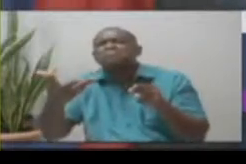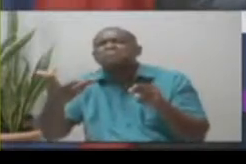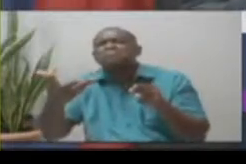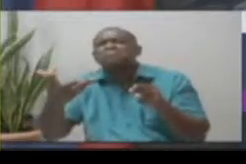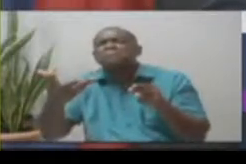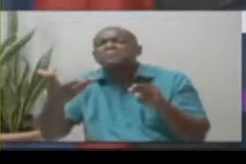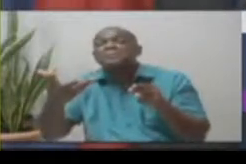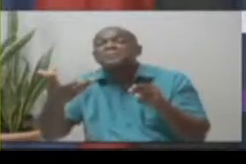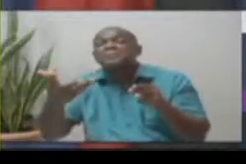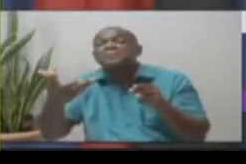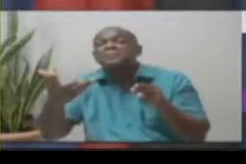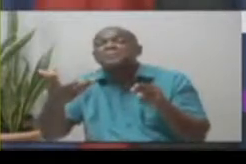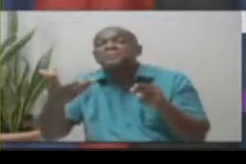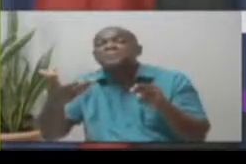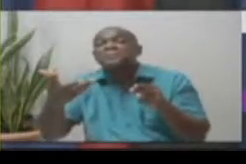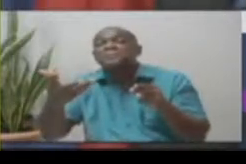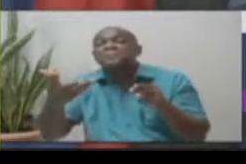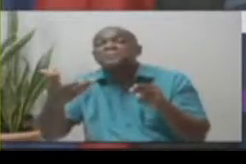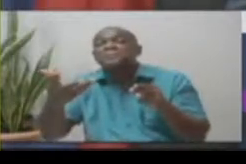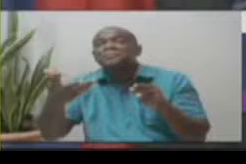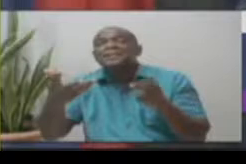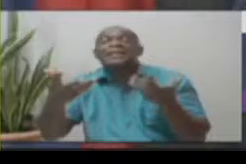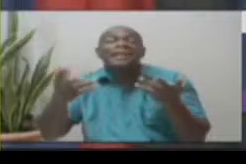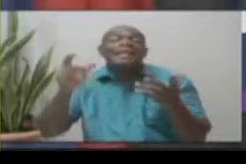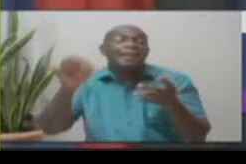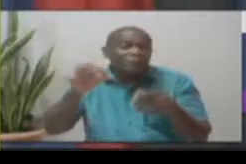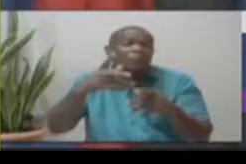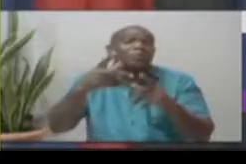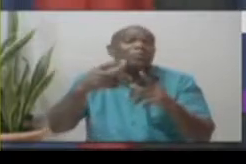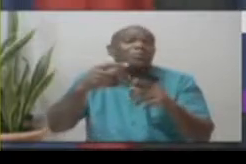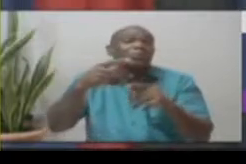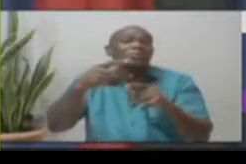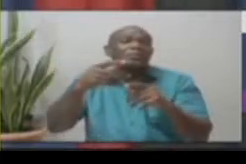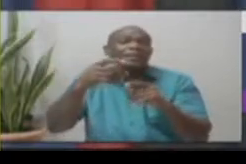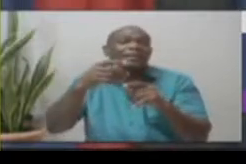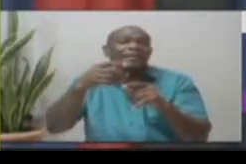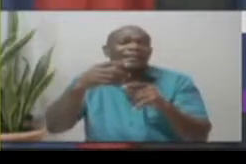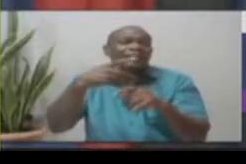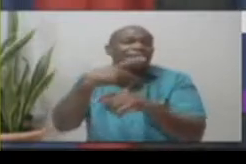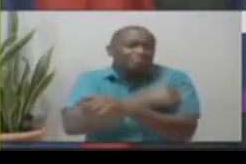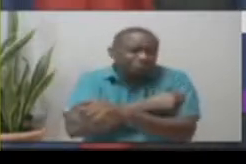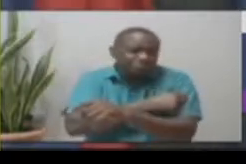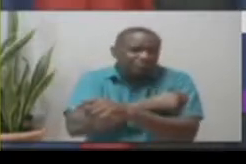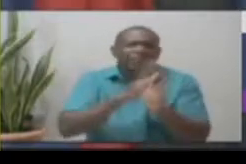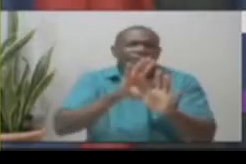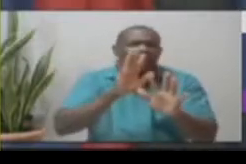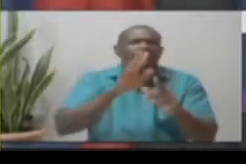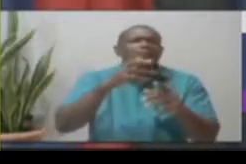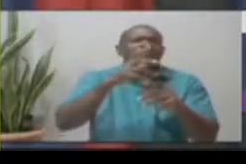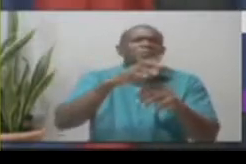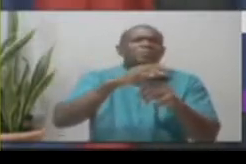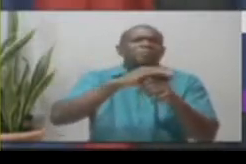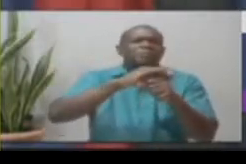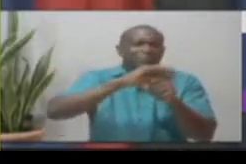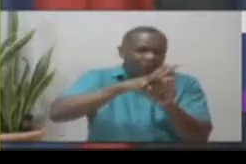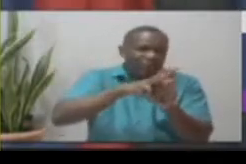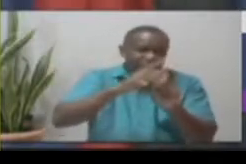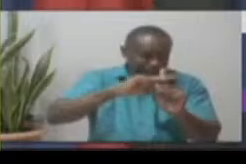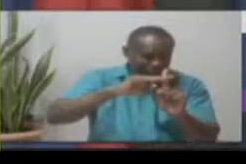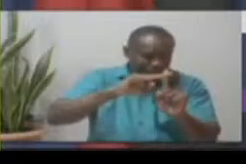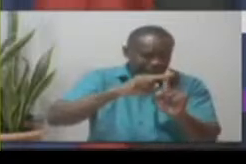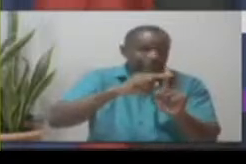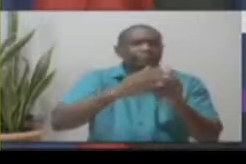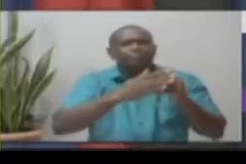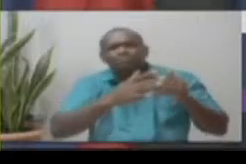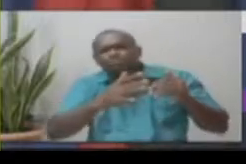if you ever get infected and confirmed to be infected, you cannot be vaccinated. That's what the scientists say, because you are now building up